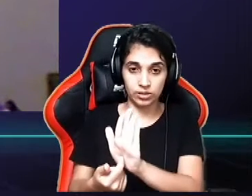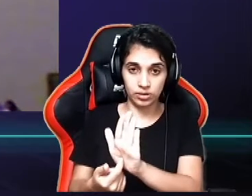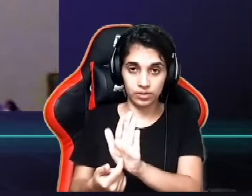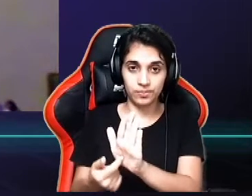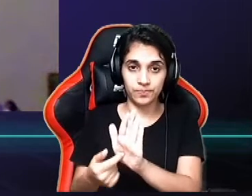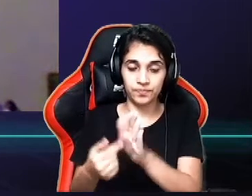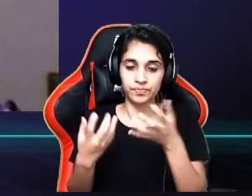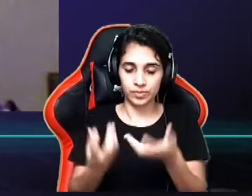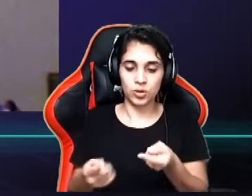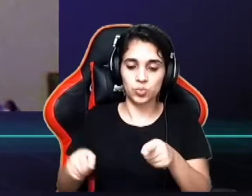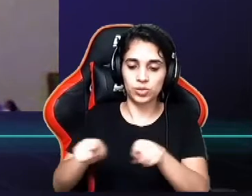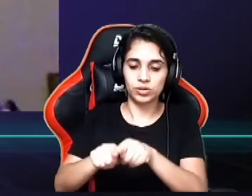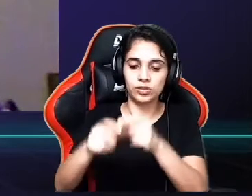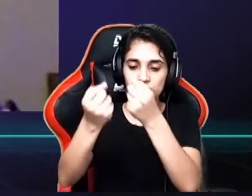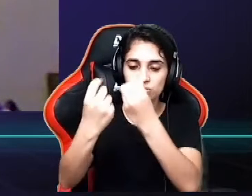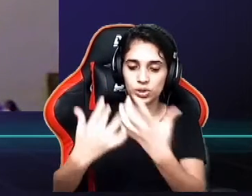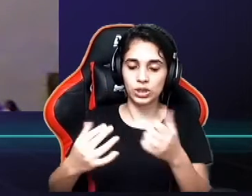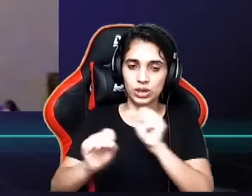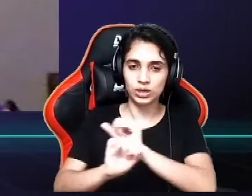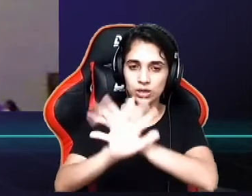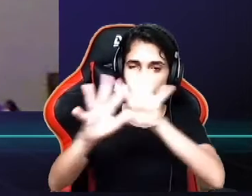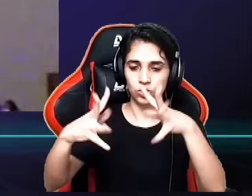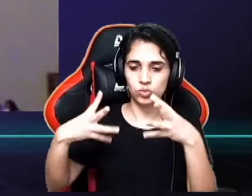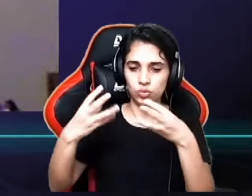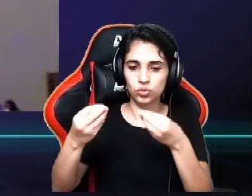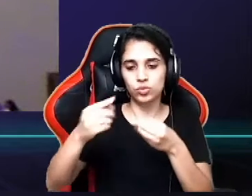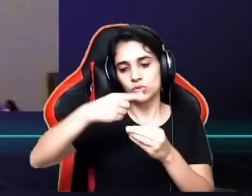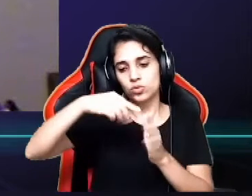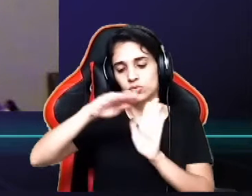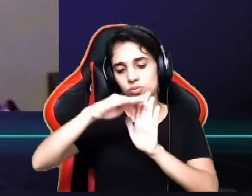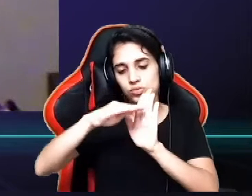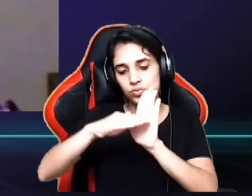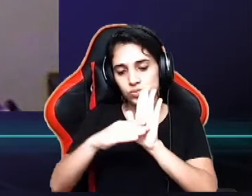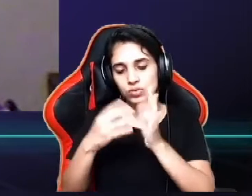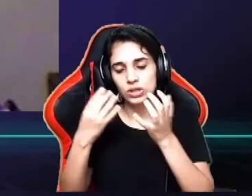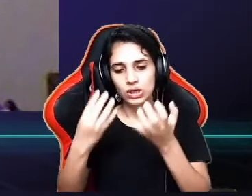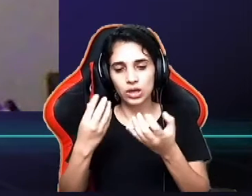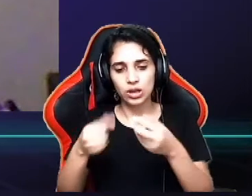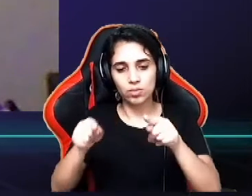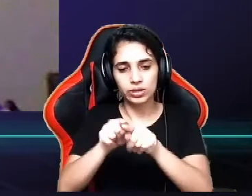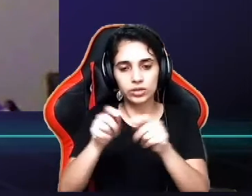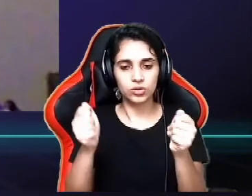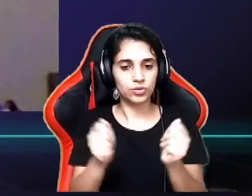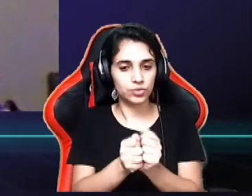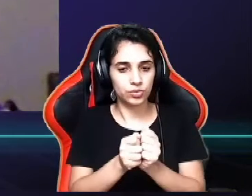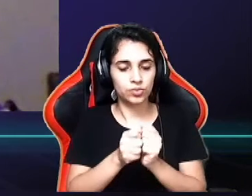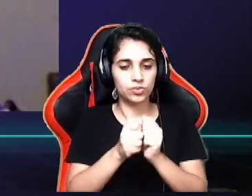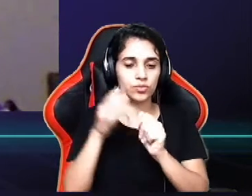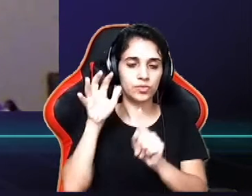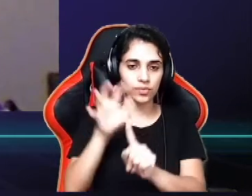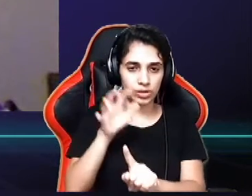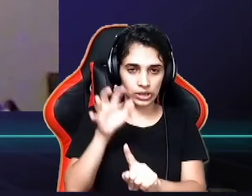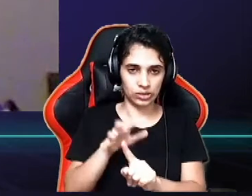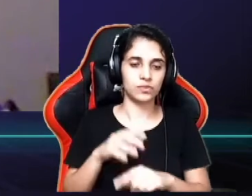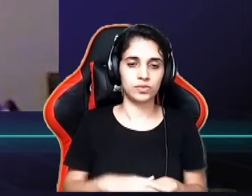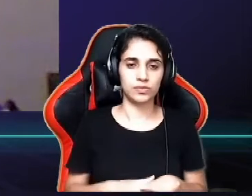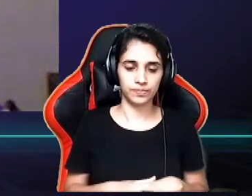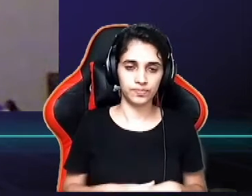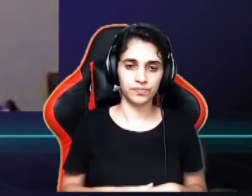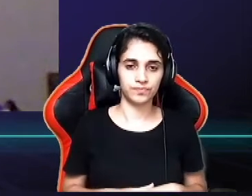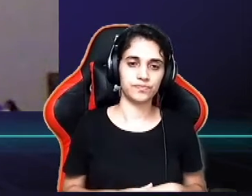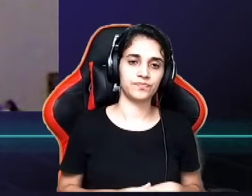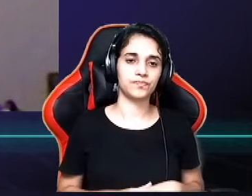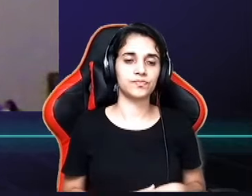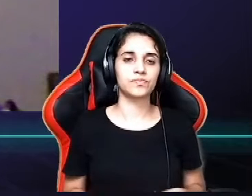today, focusing on this partnership, we're going to explain everything that we intend to do with influencers.